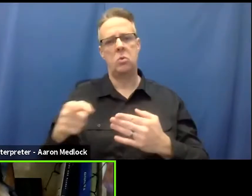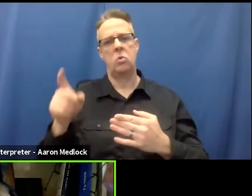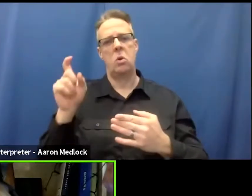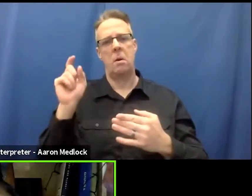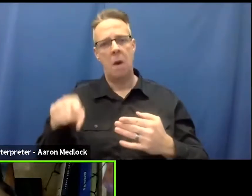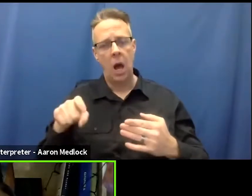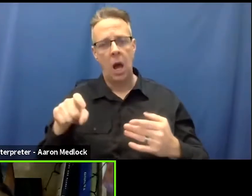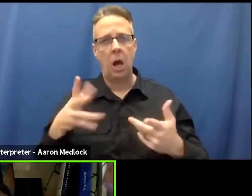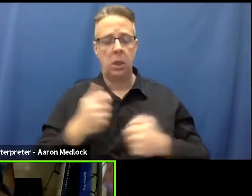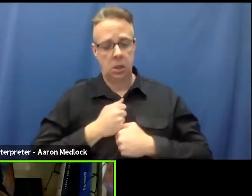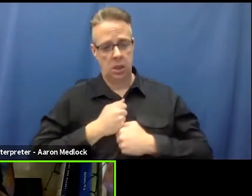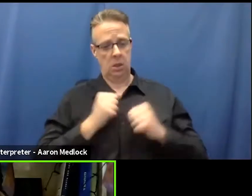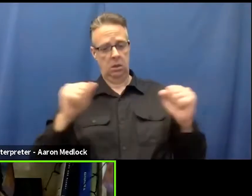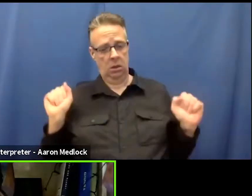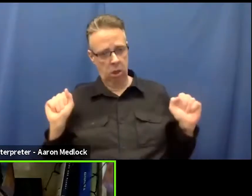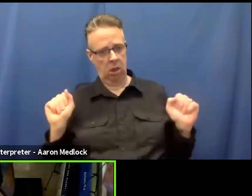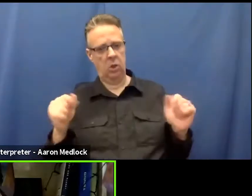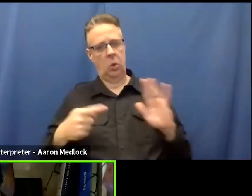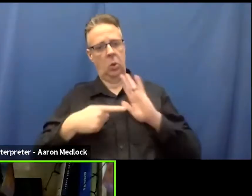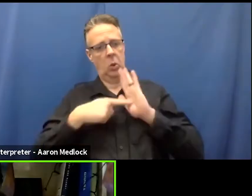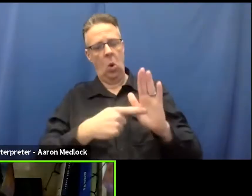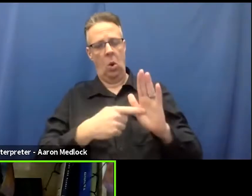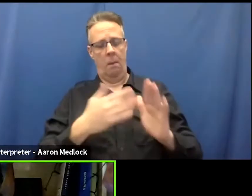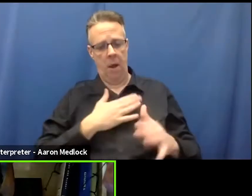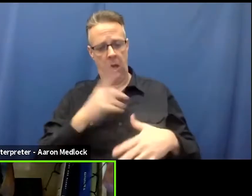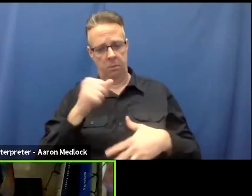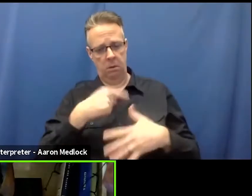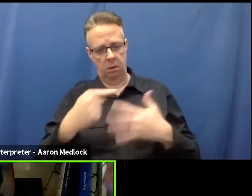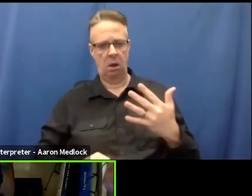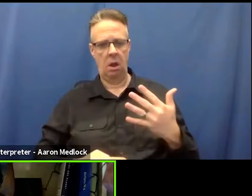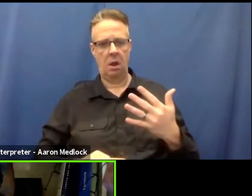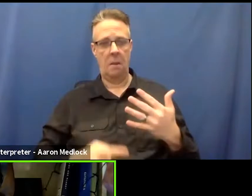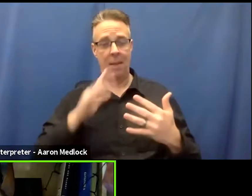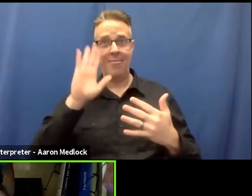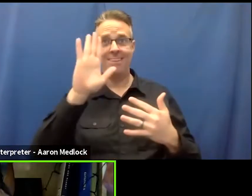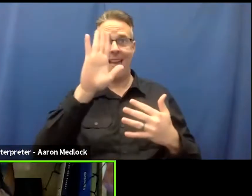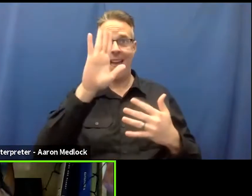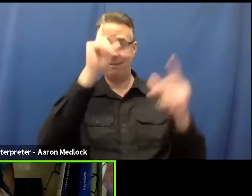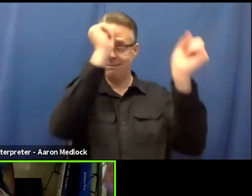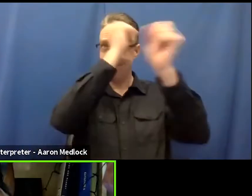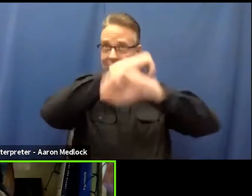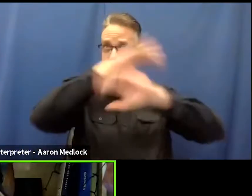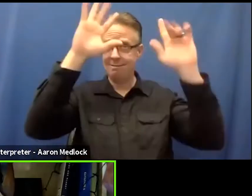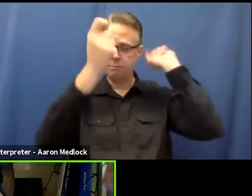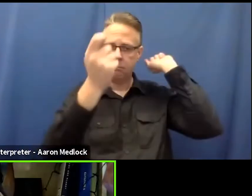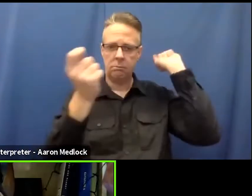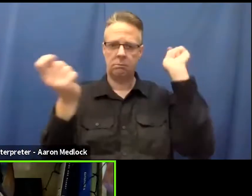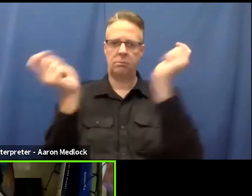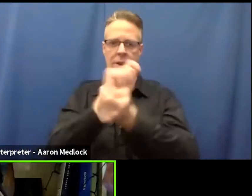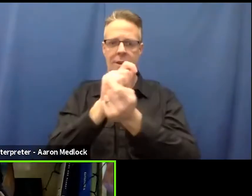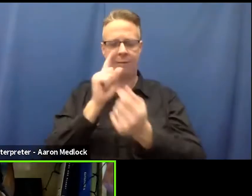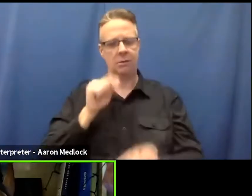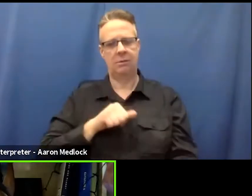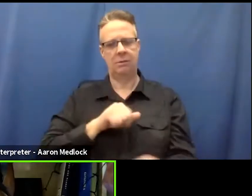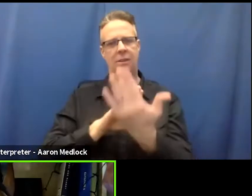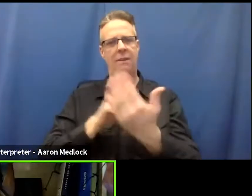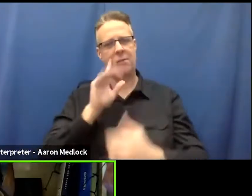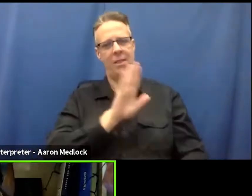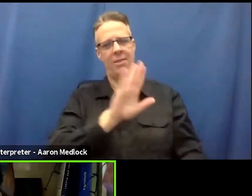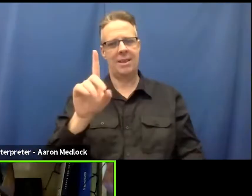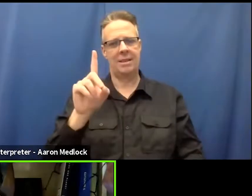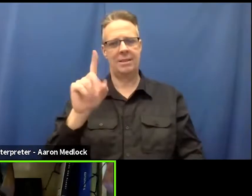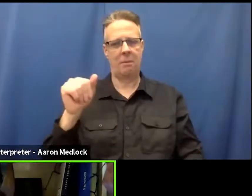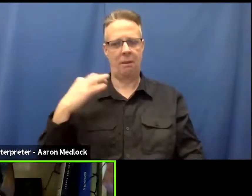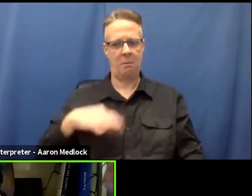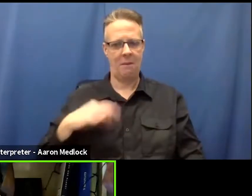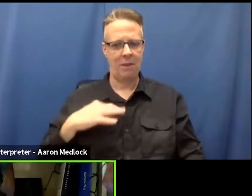bare, because they changed the mechanism for disability benefits.